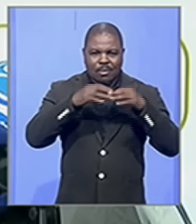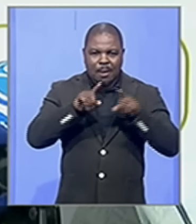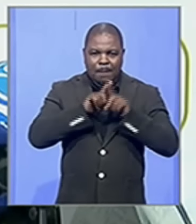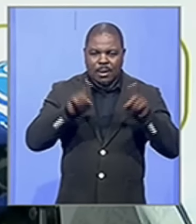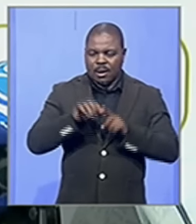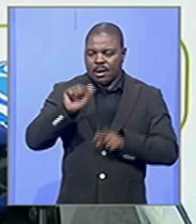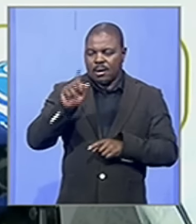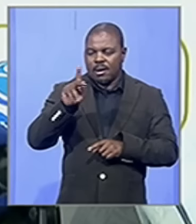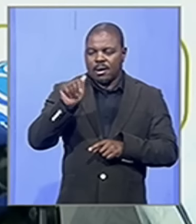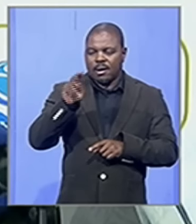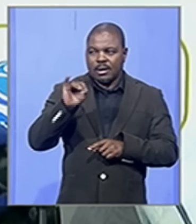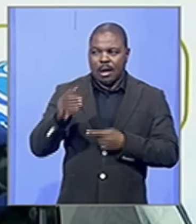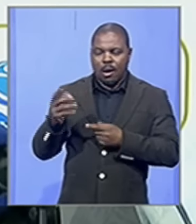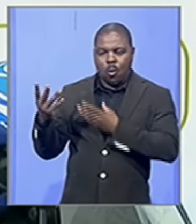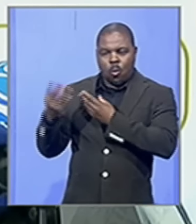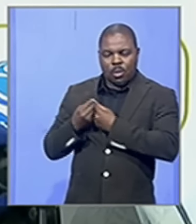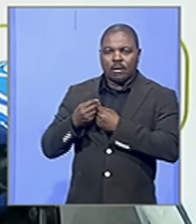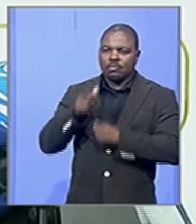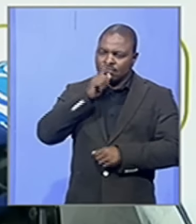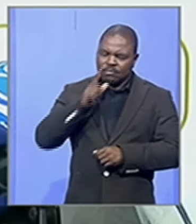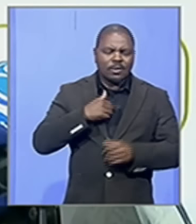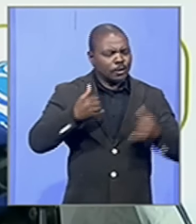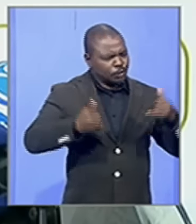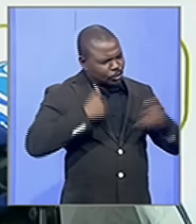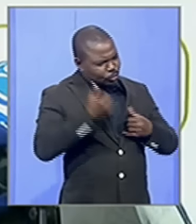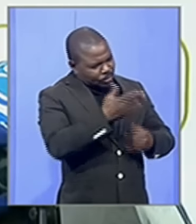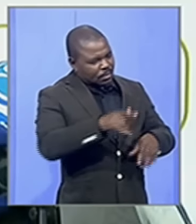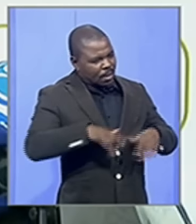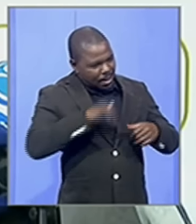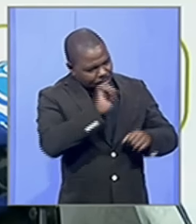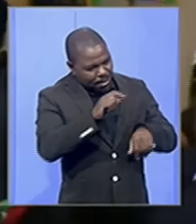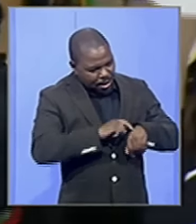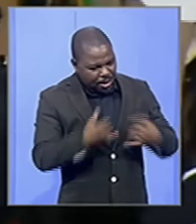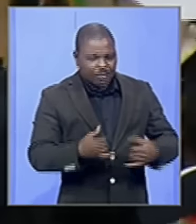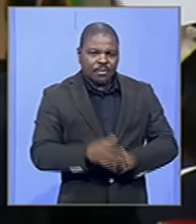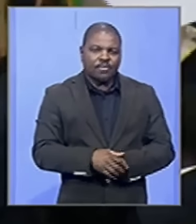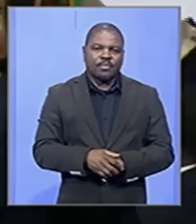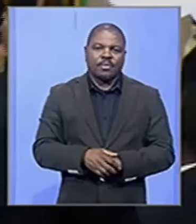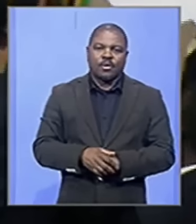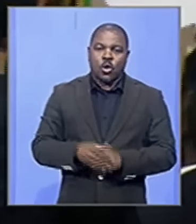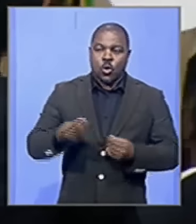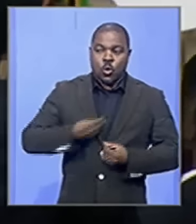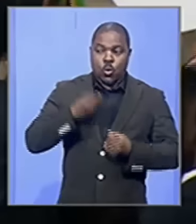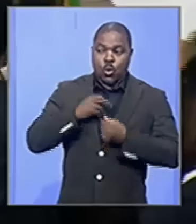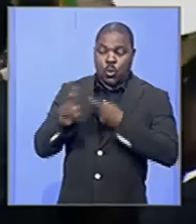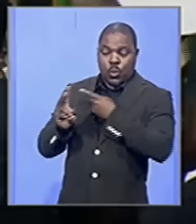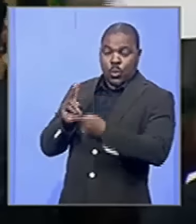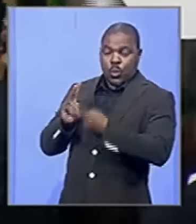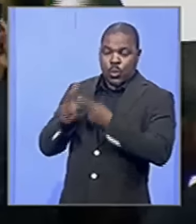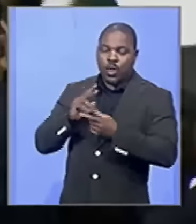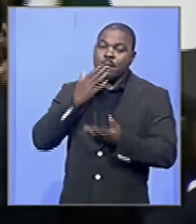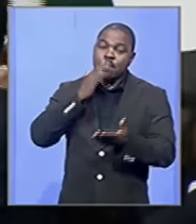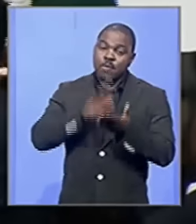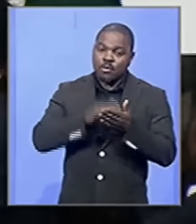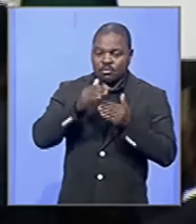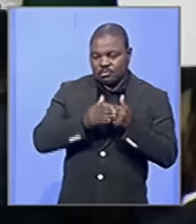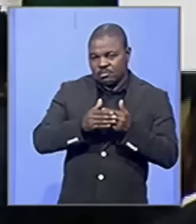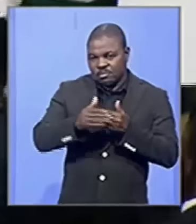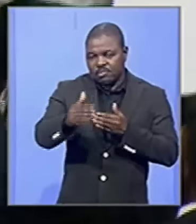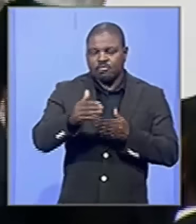side. He just told me, enjoy the moment. This is your life now. Bashabano ka bobedi ba solofeditse gore ba tlile go